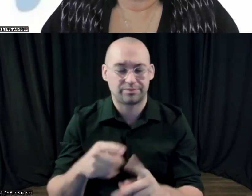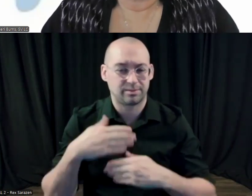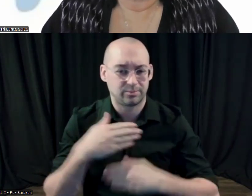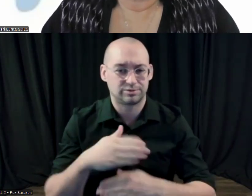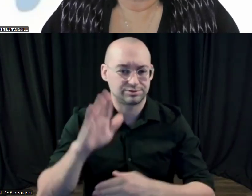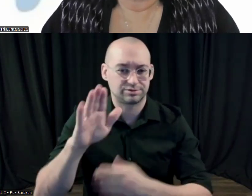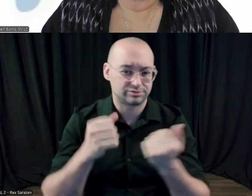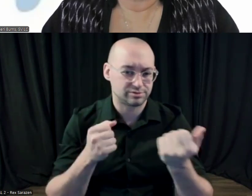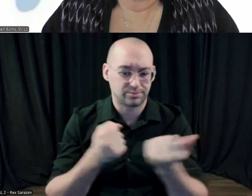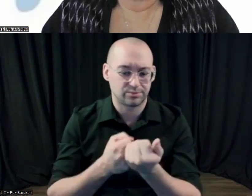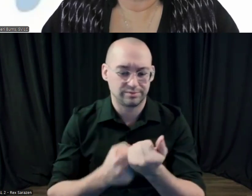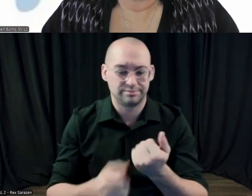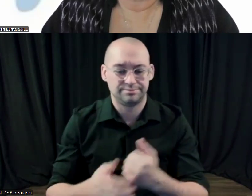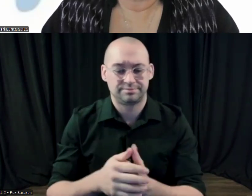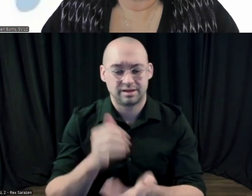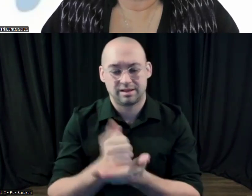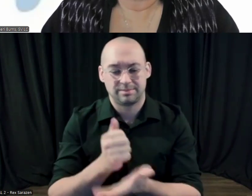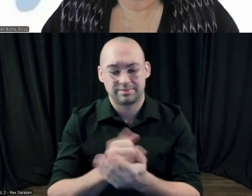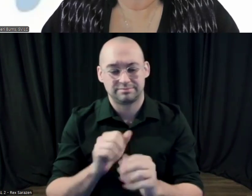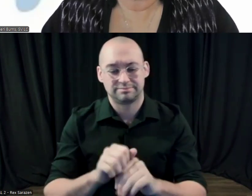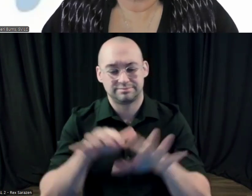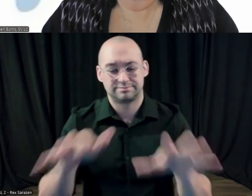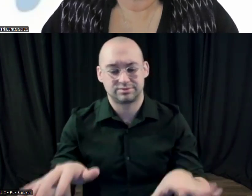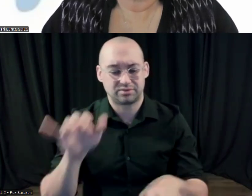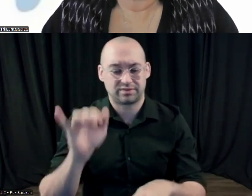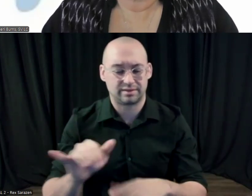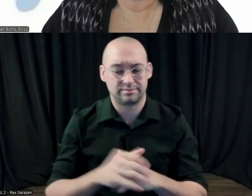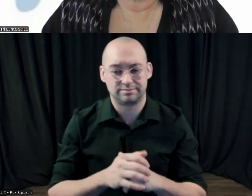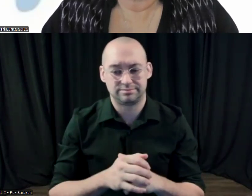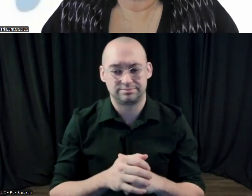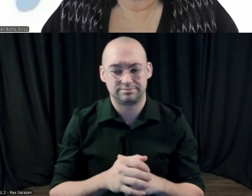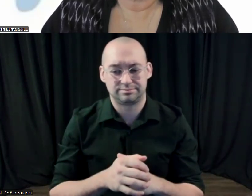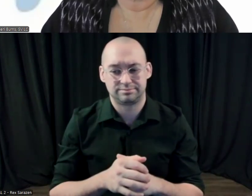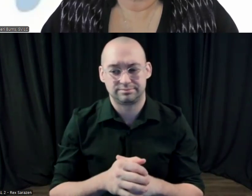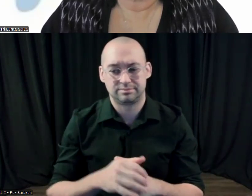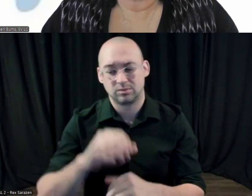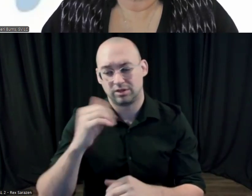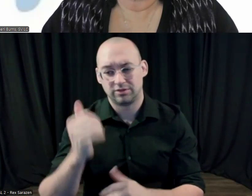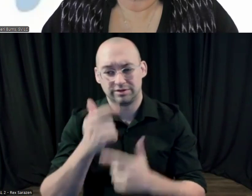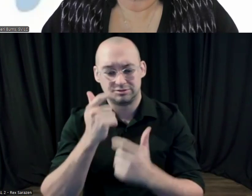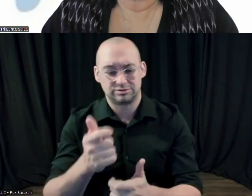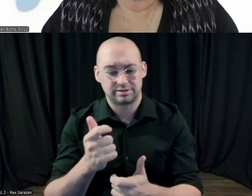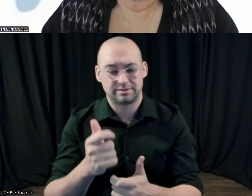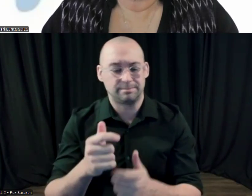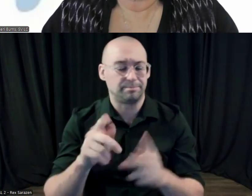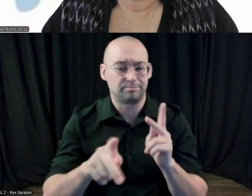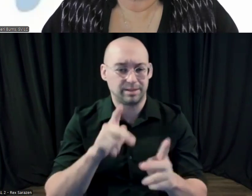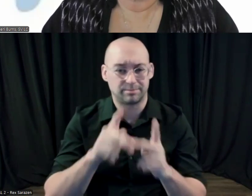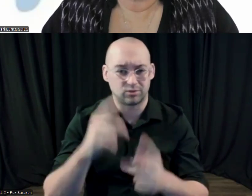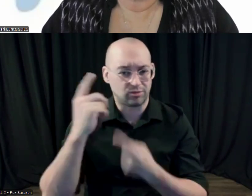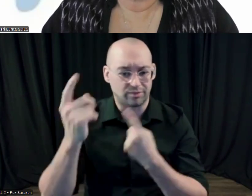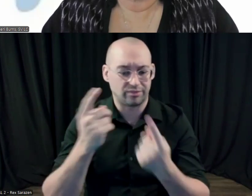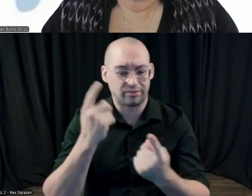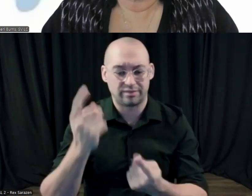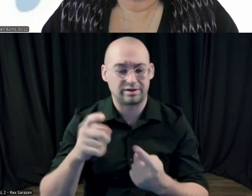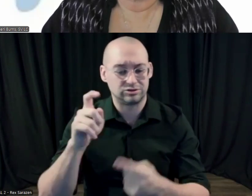in helping to disseminate that to other interested parties that you think should have a